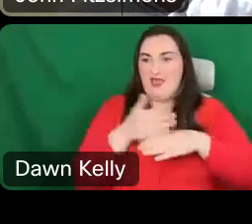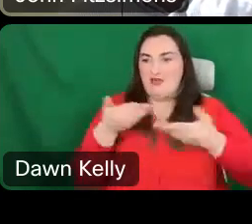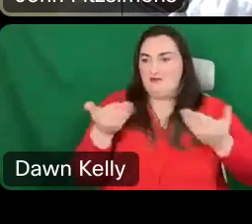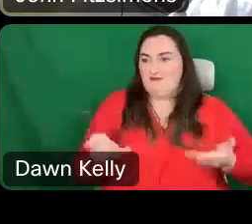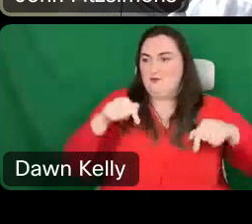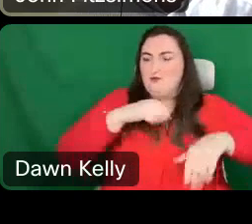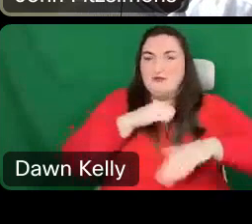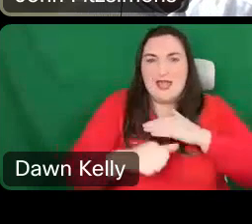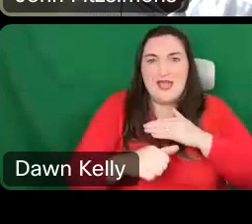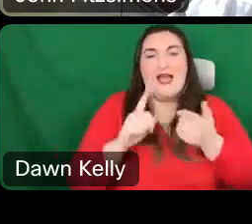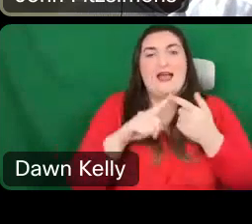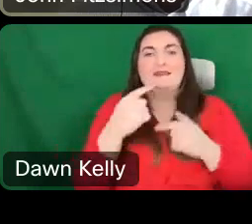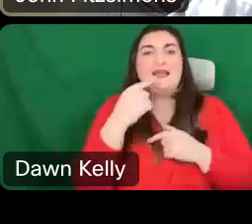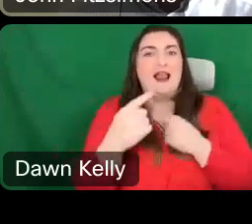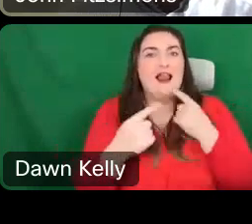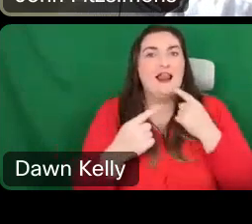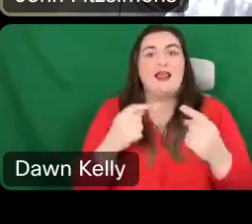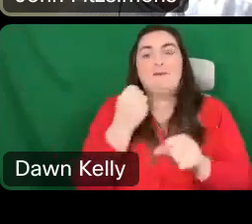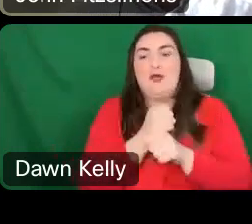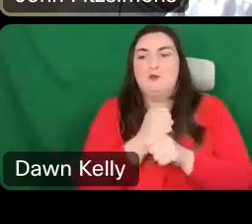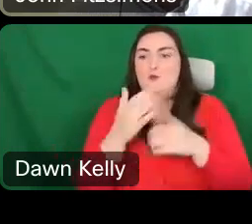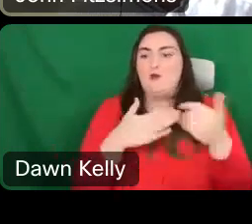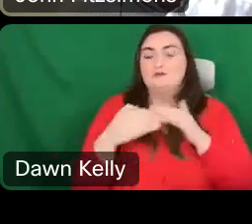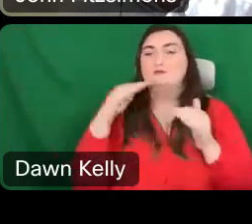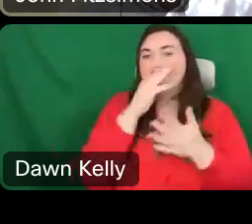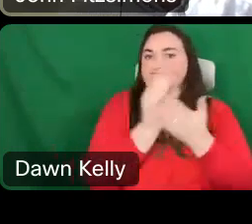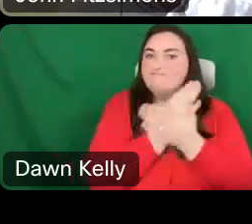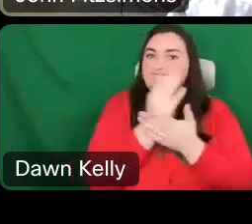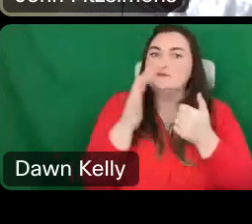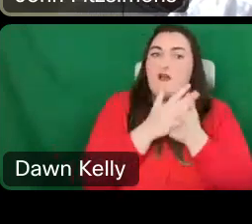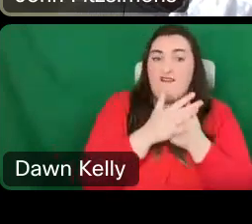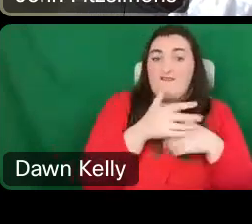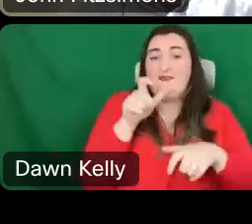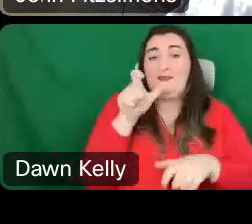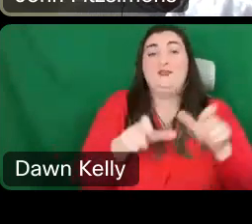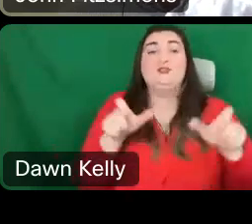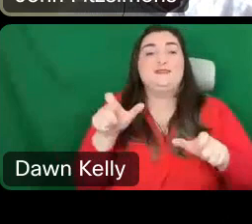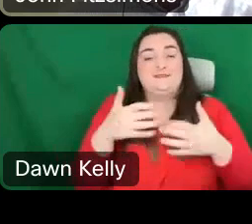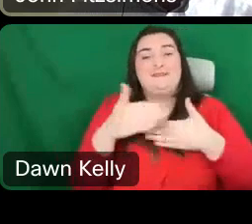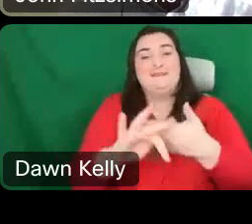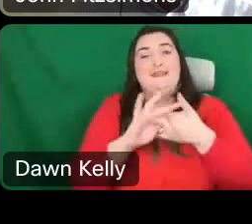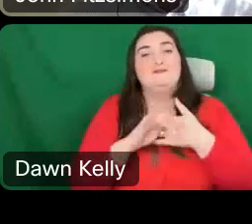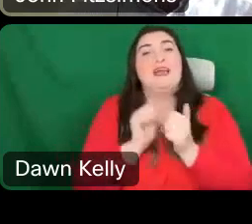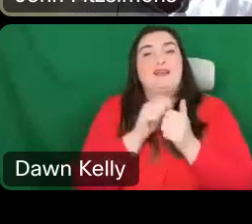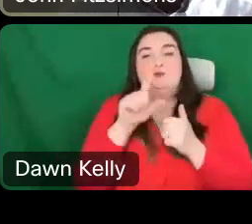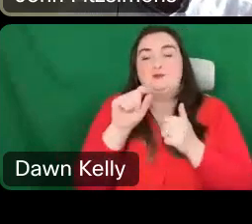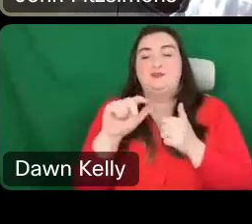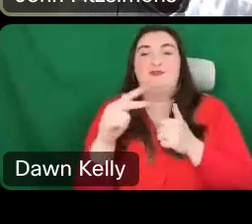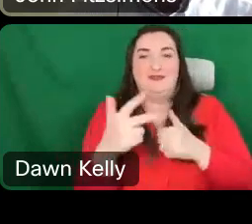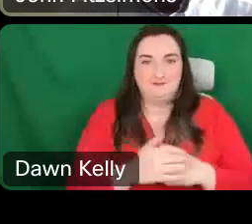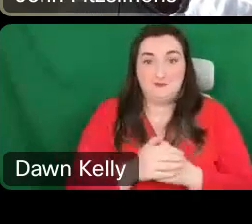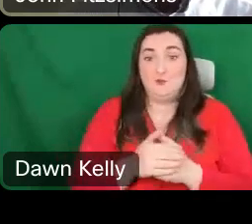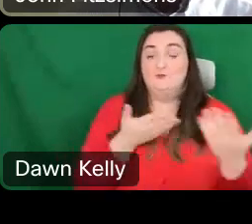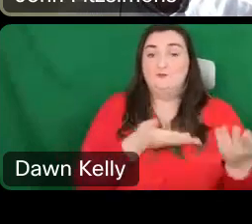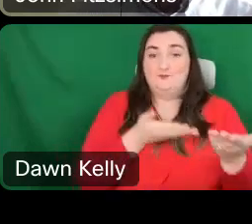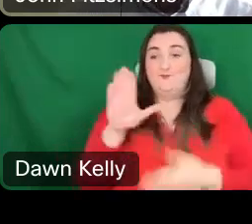and telling us about the important features of the Patient Safety Act 2023. Lorraine. Thank